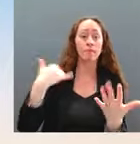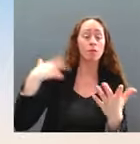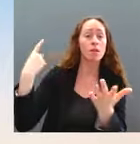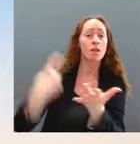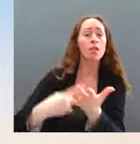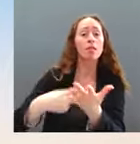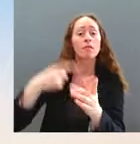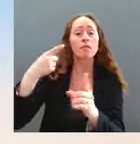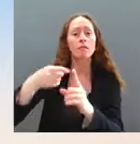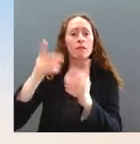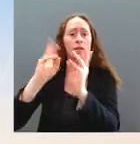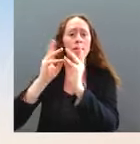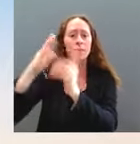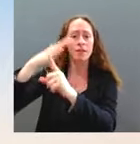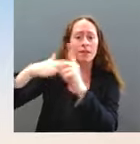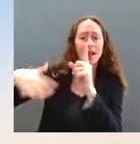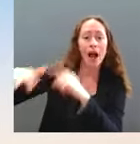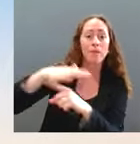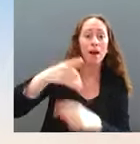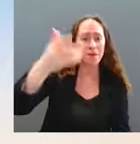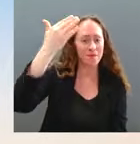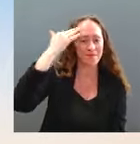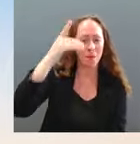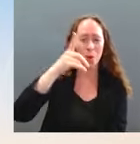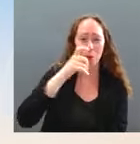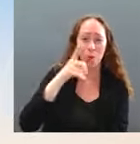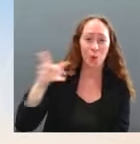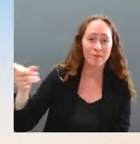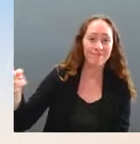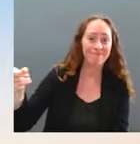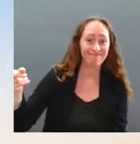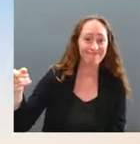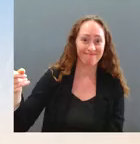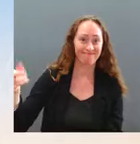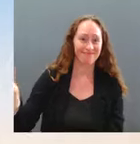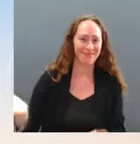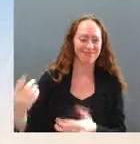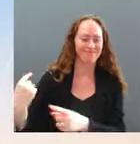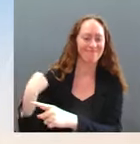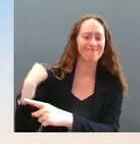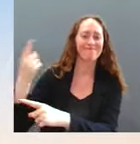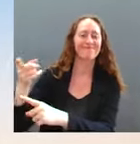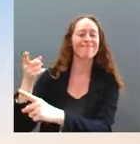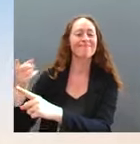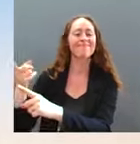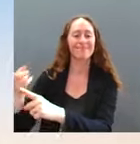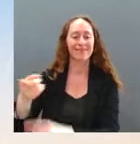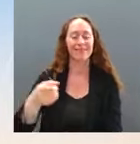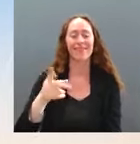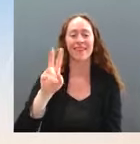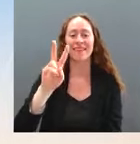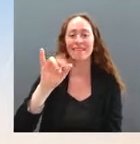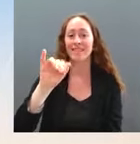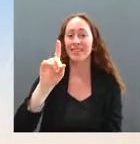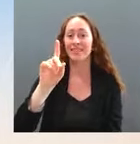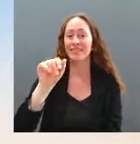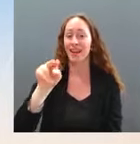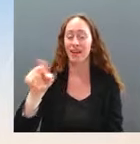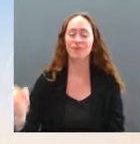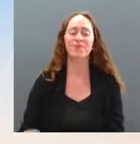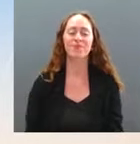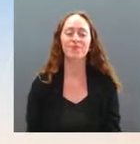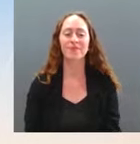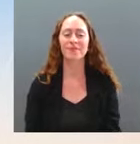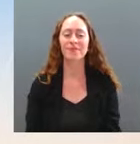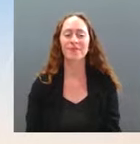not. It's just because he's super talented. Vedant, I'll say about him, he's a beautiful writer. He's a fast writer. I don't know if that